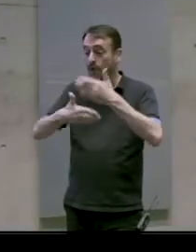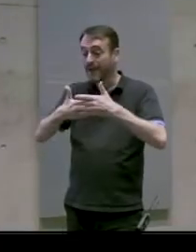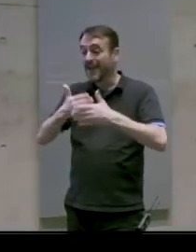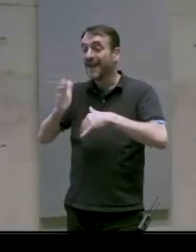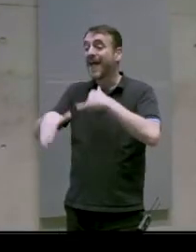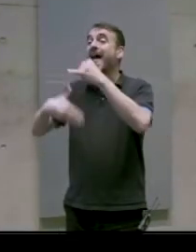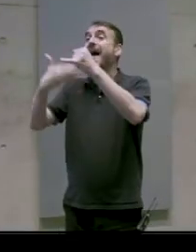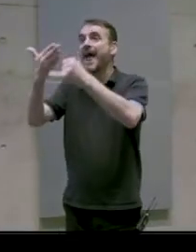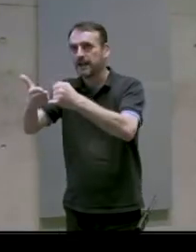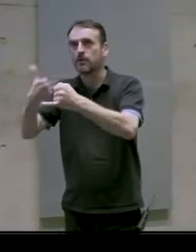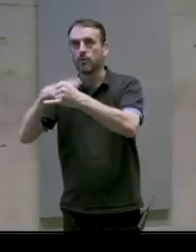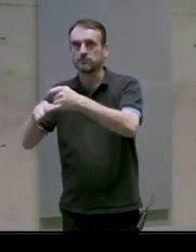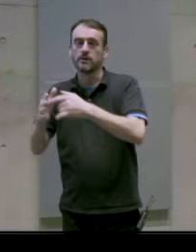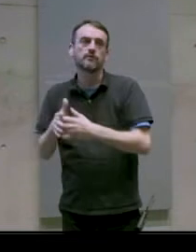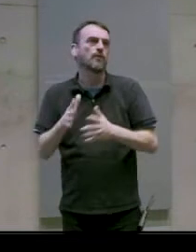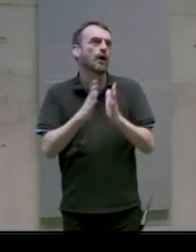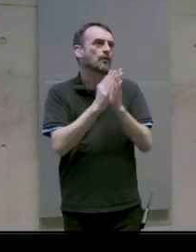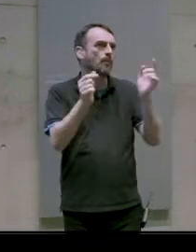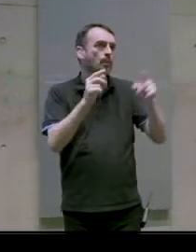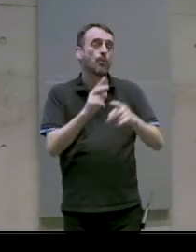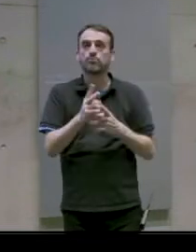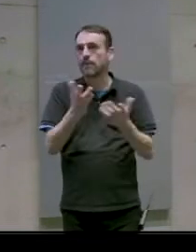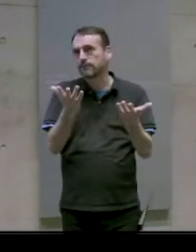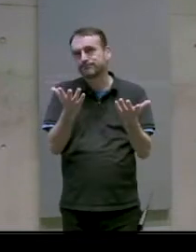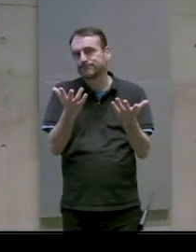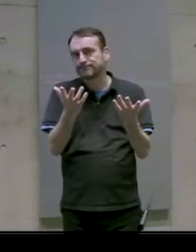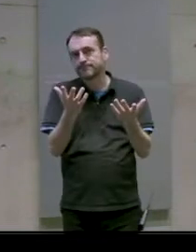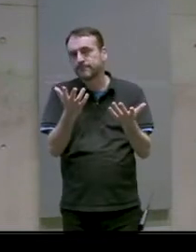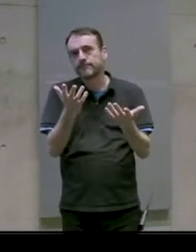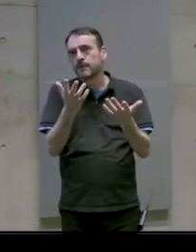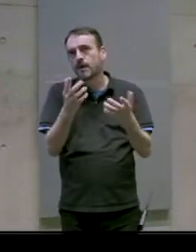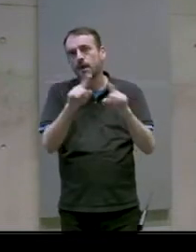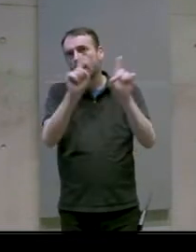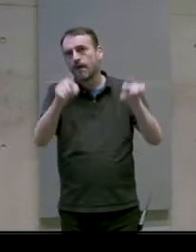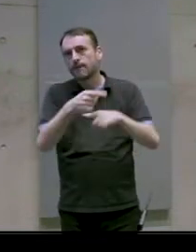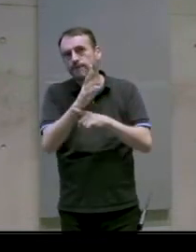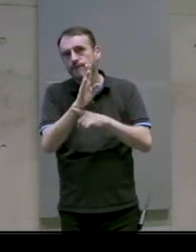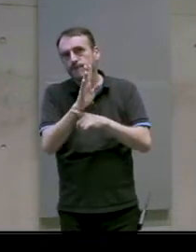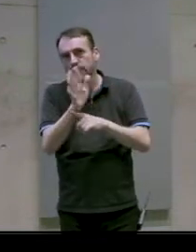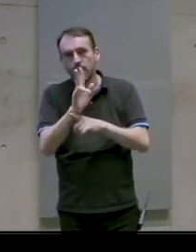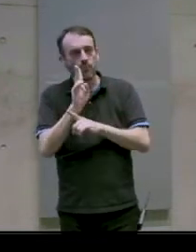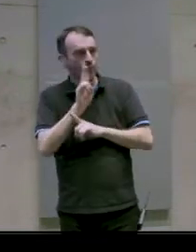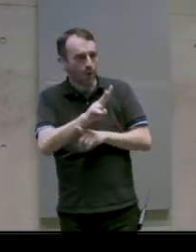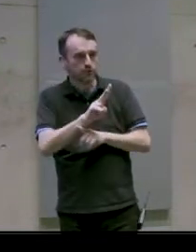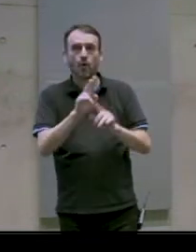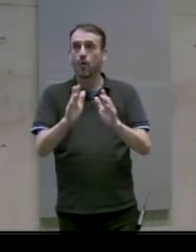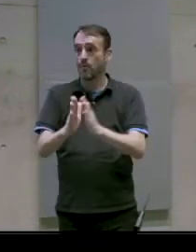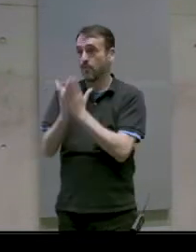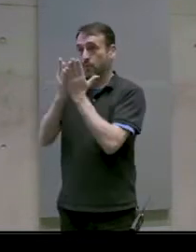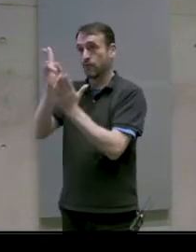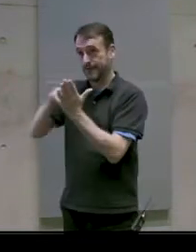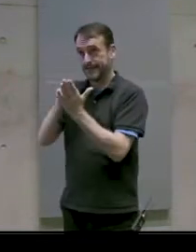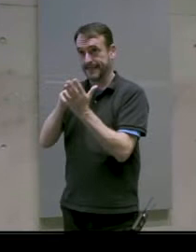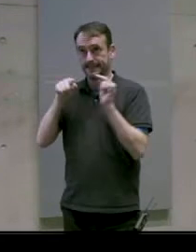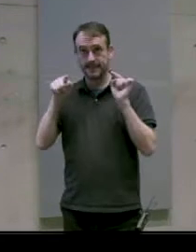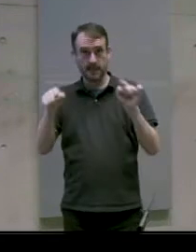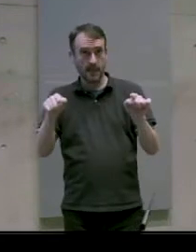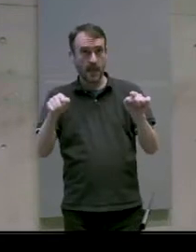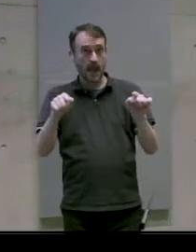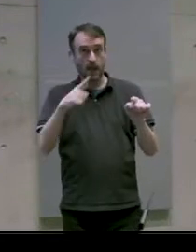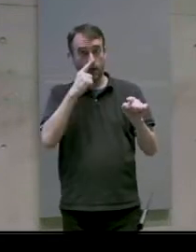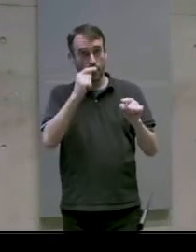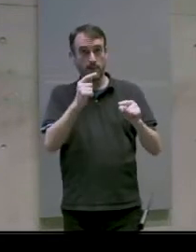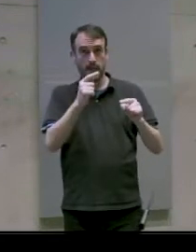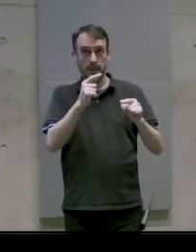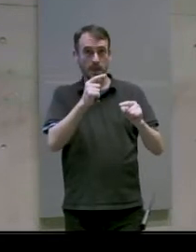If you sat down to watch a film or read a book, and it was 50-50, whether at some point it would get turned off. Like